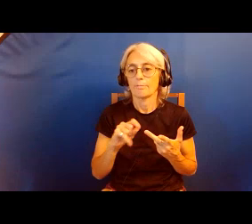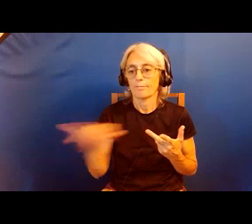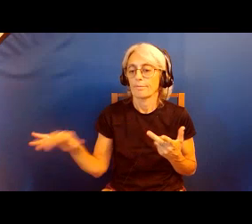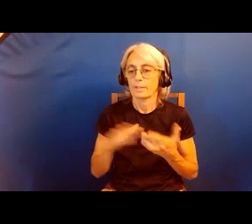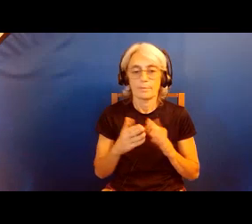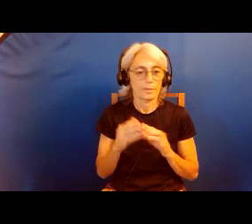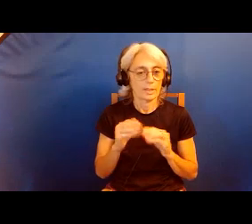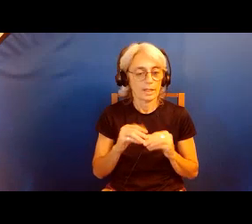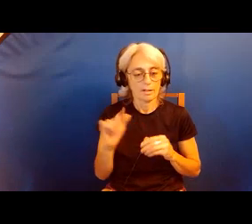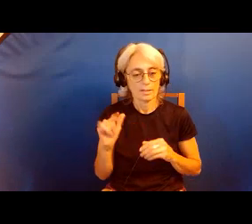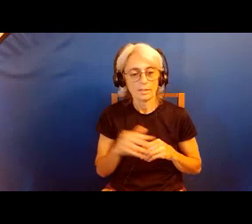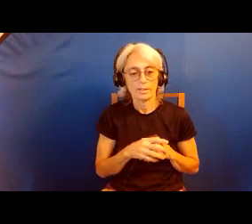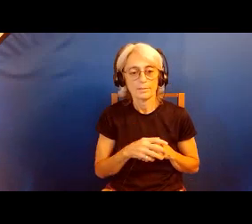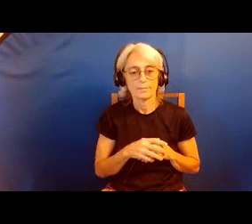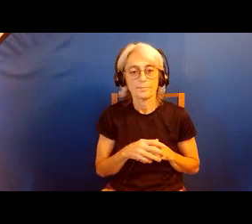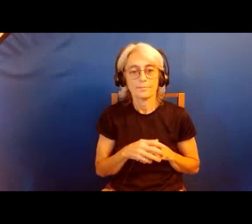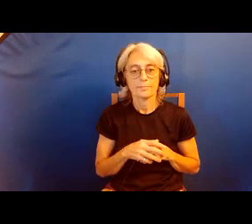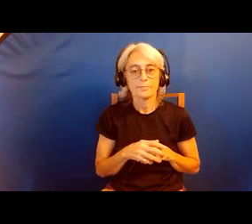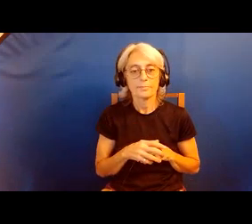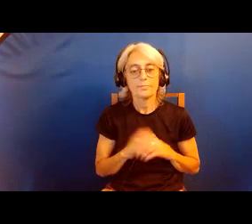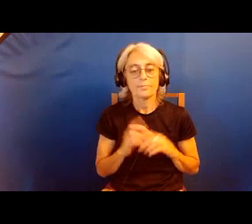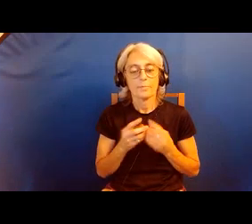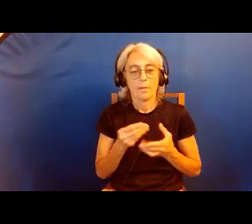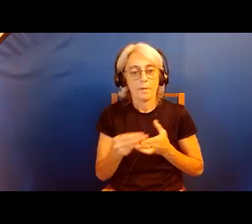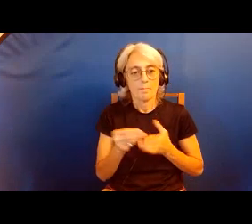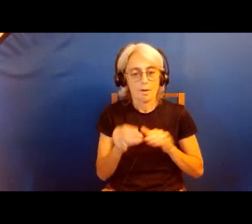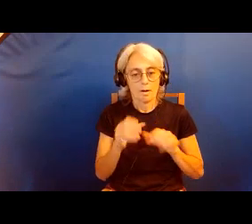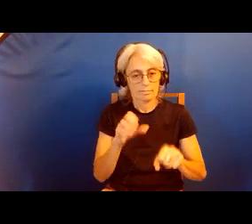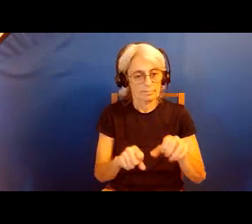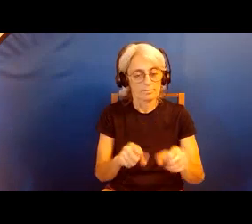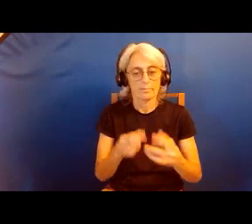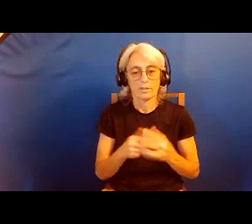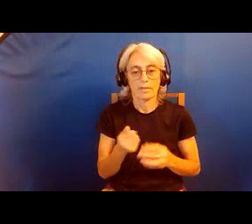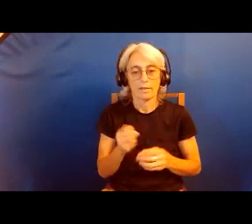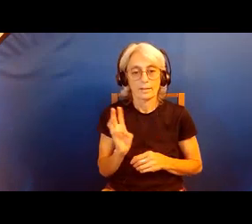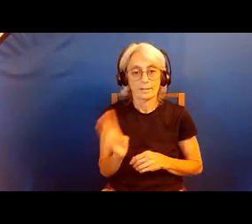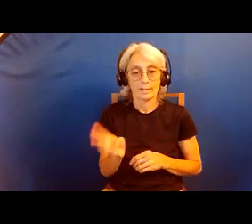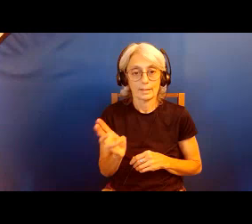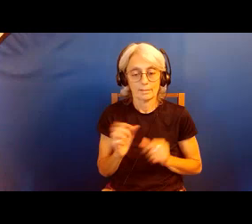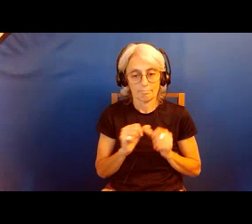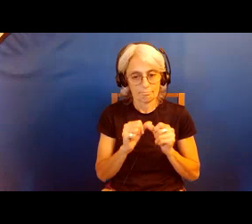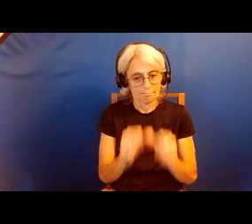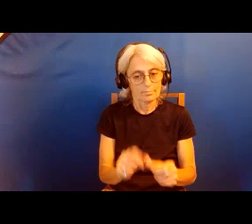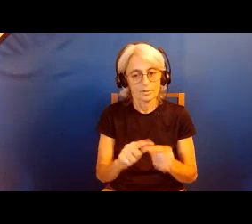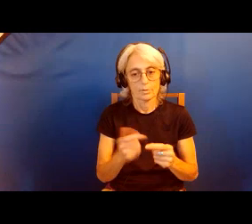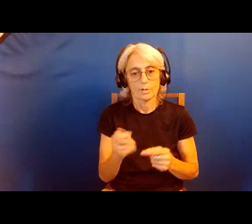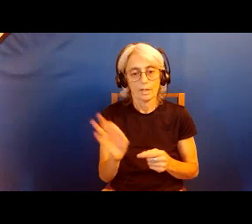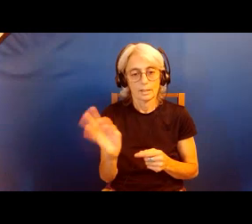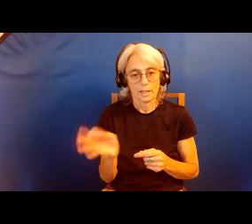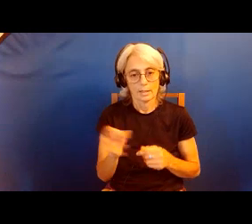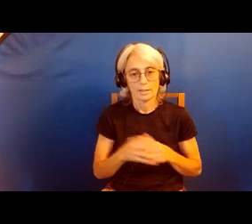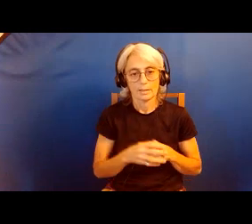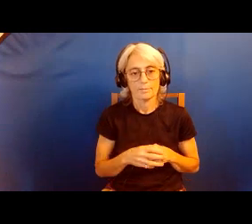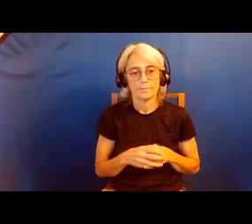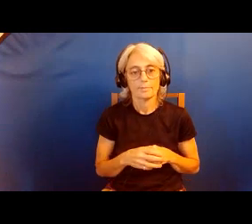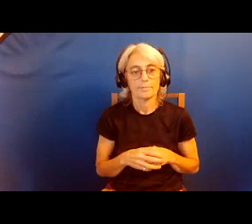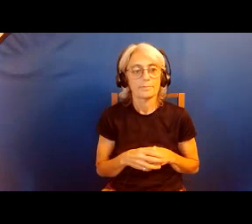Angeles. Properties were purchased by the department beginning in the 1960s and continuing through the 1990s. Next slide.